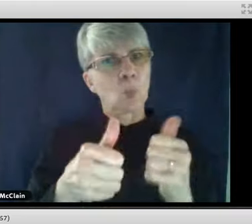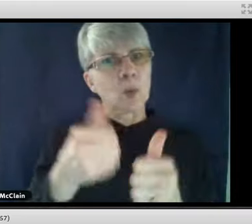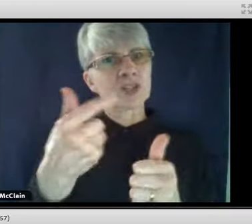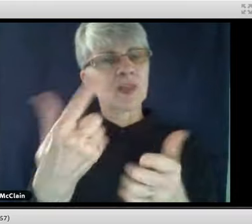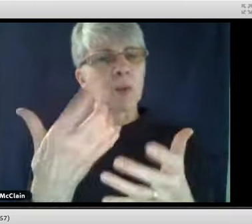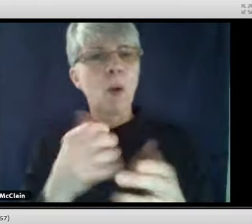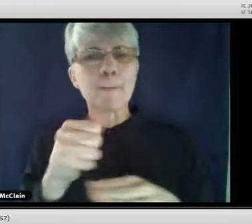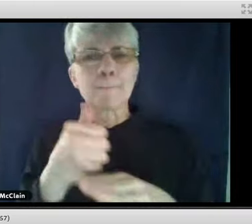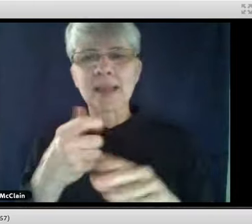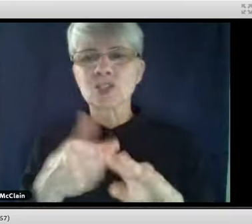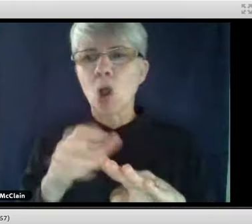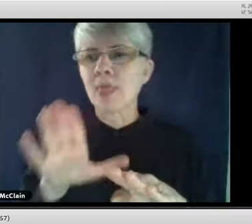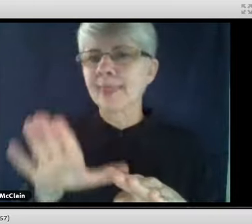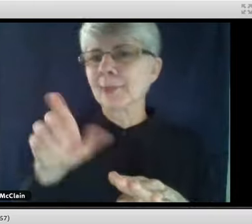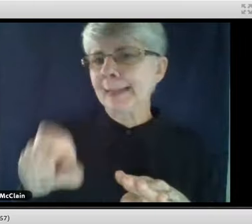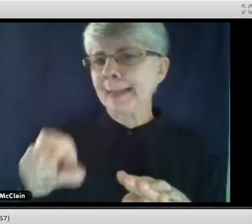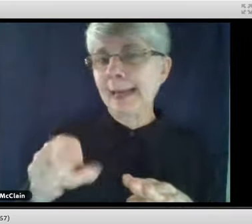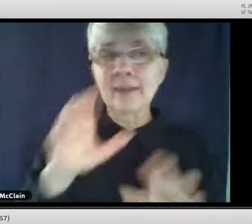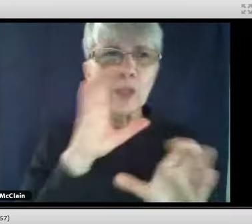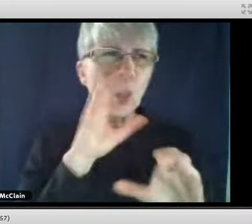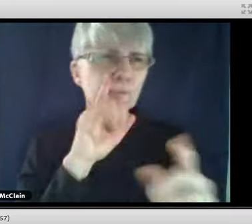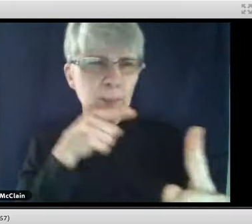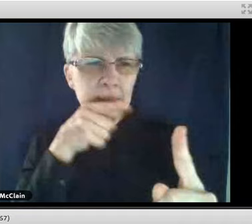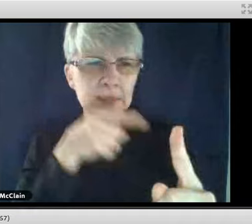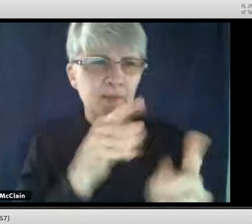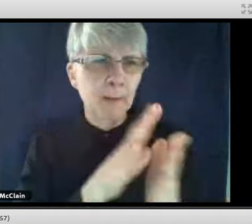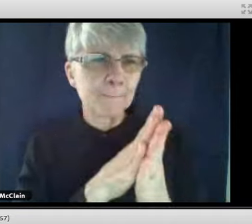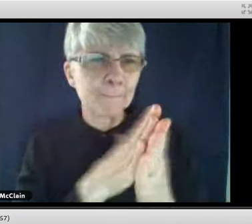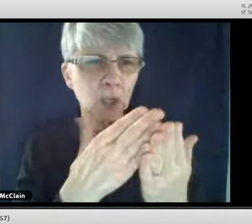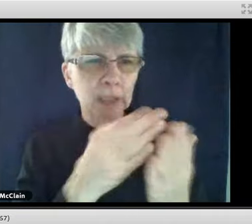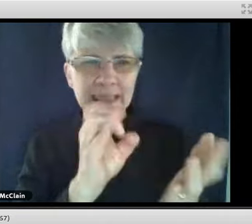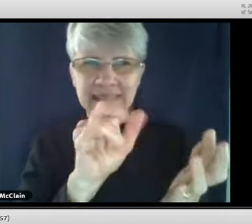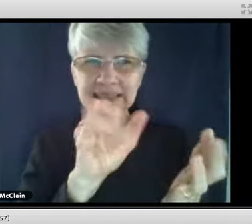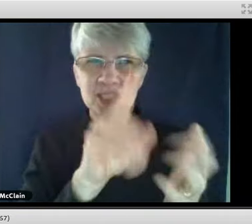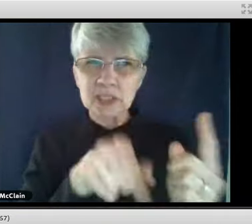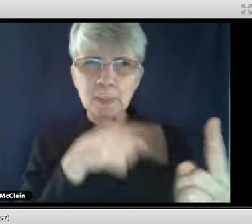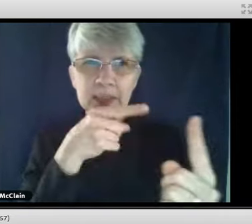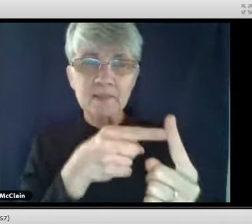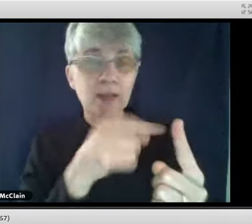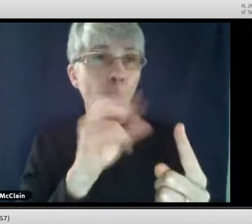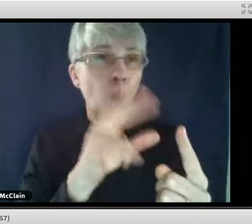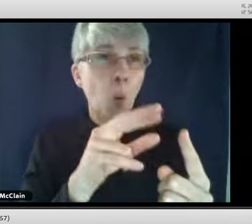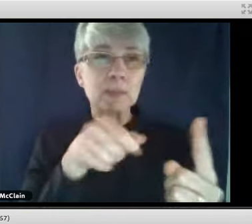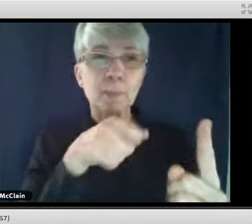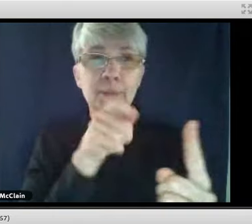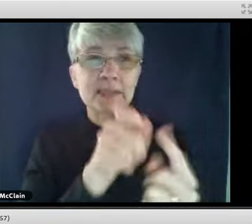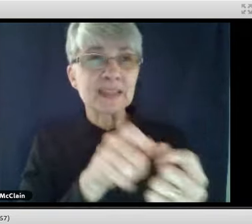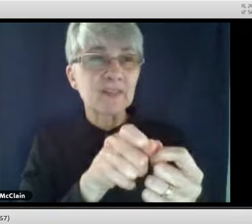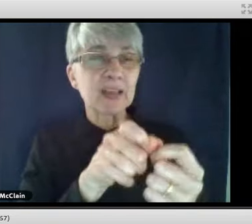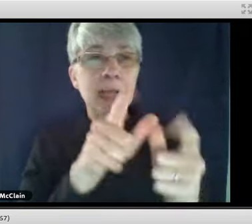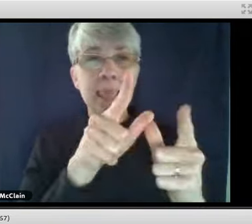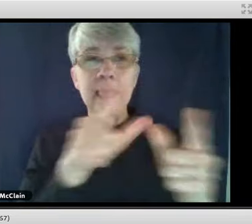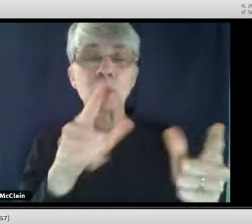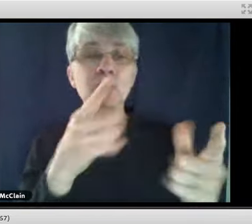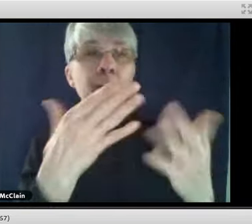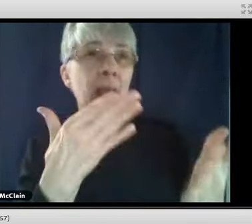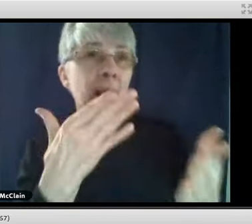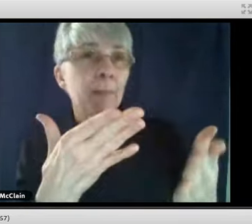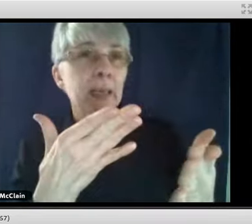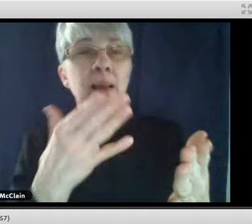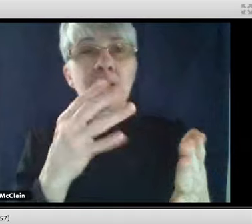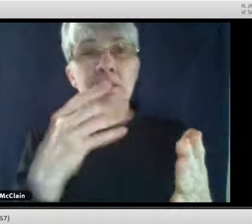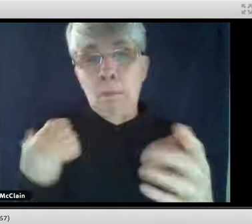their needs. So if they're looking for a particular book in a particular edition in a particular language, right, they need a Spanish language version of a book,